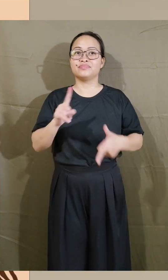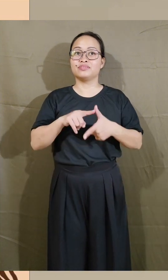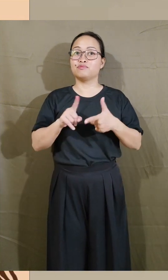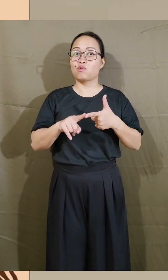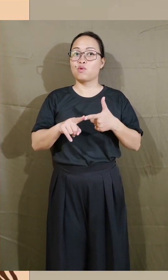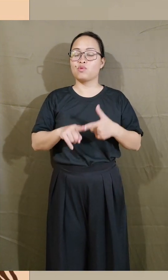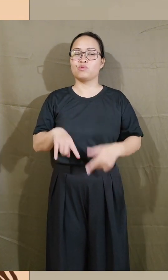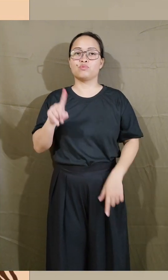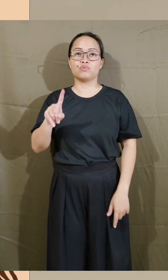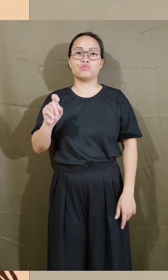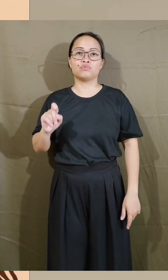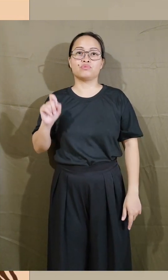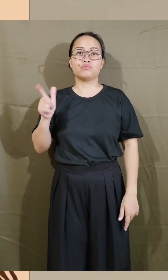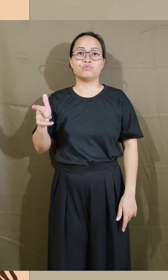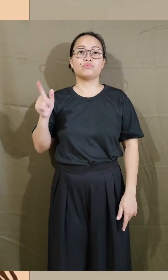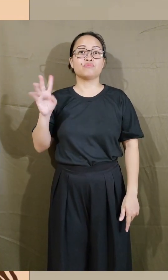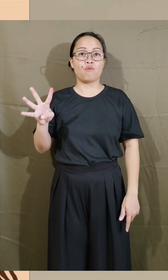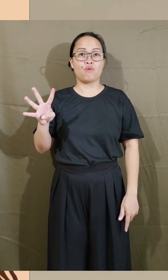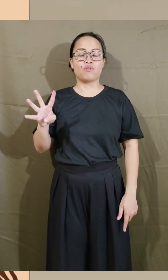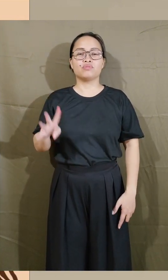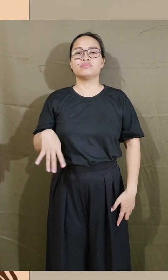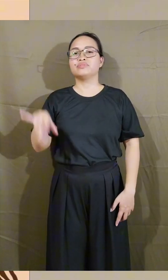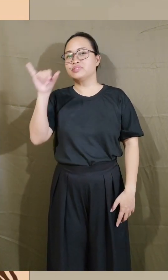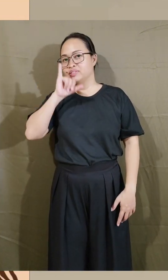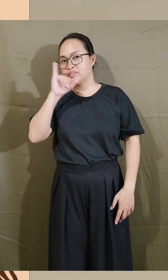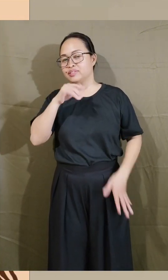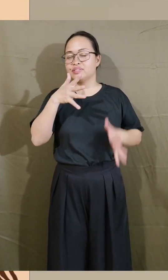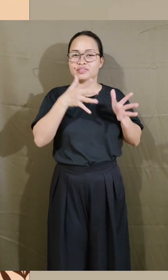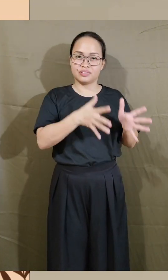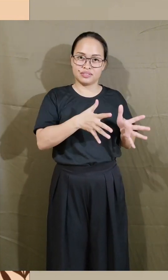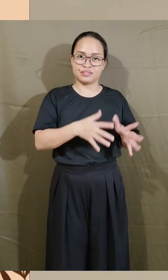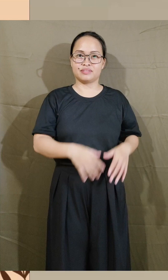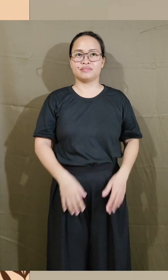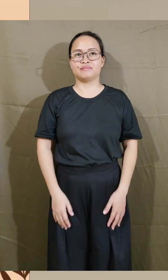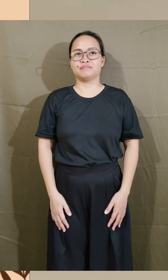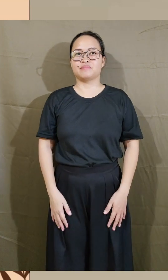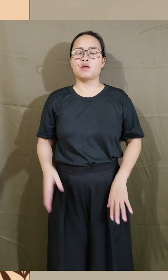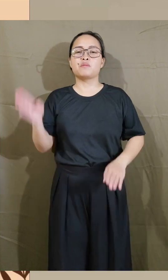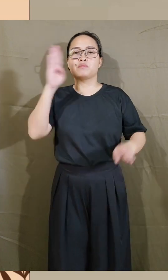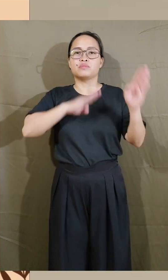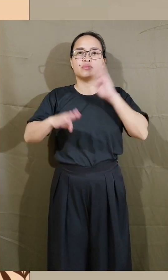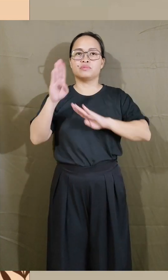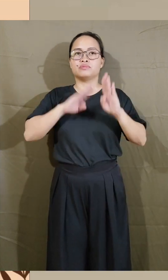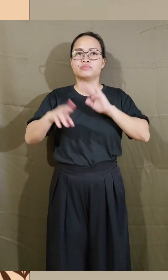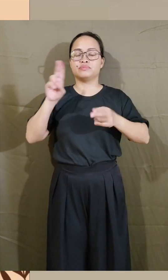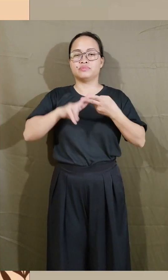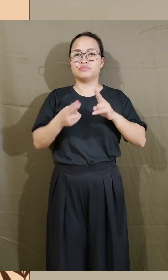Therefore, there were 124 ice creams left. Problem number 3.